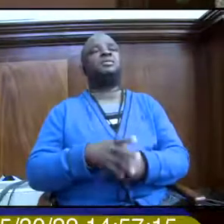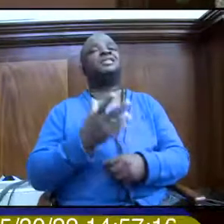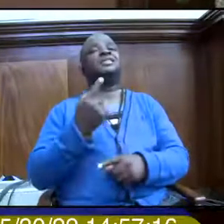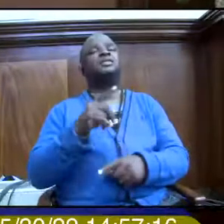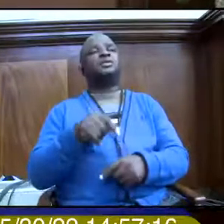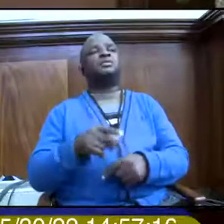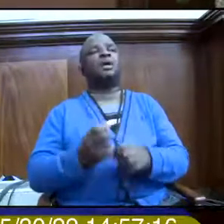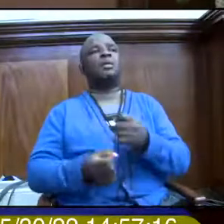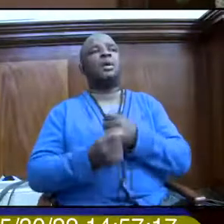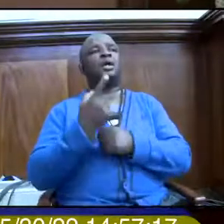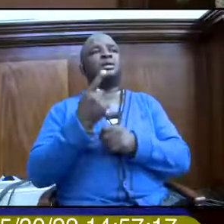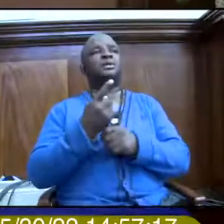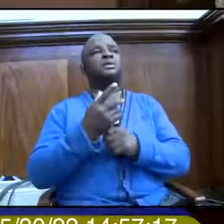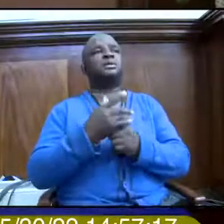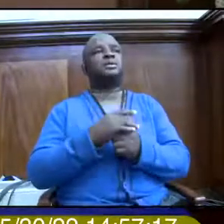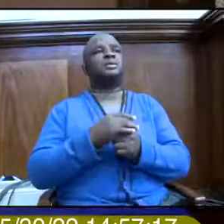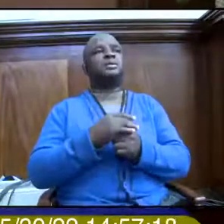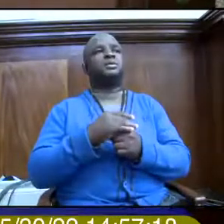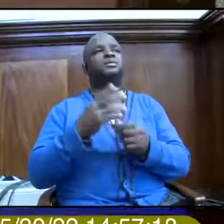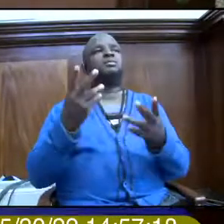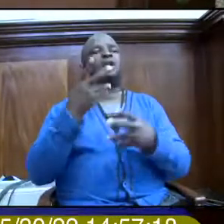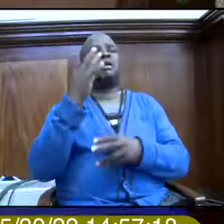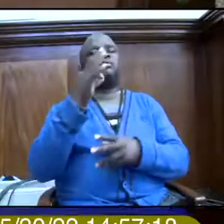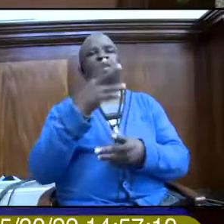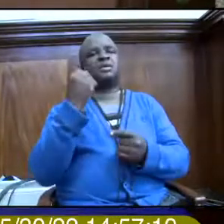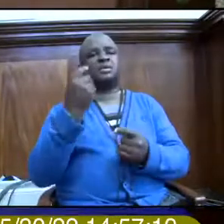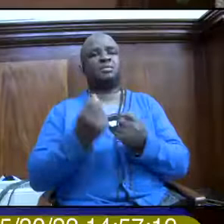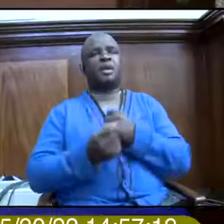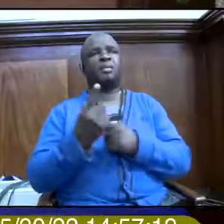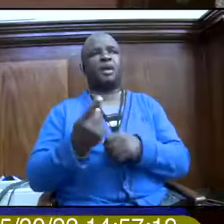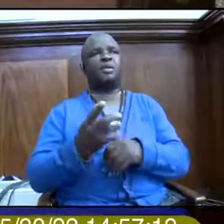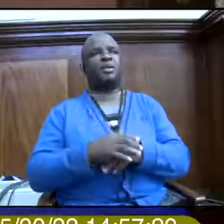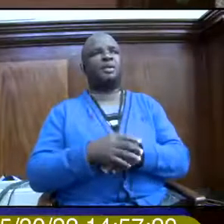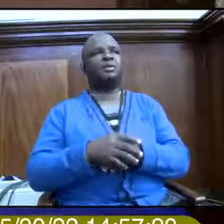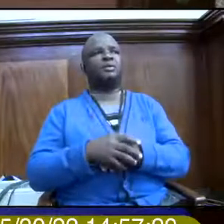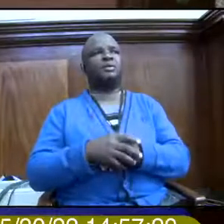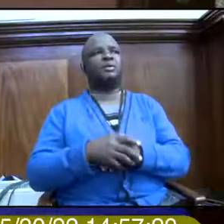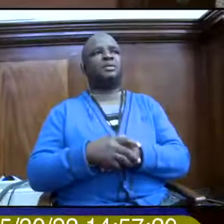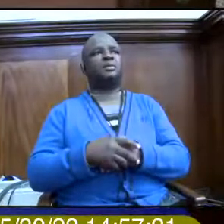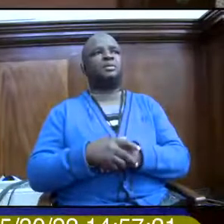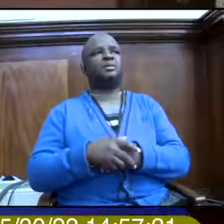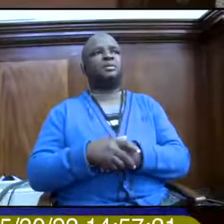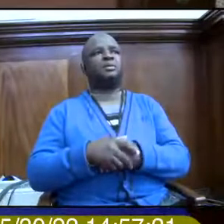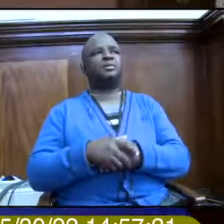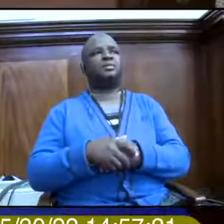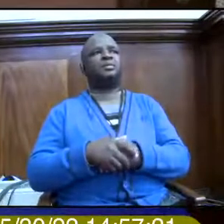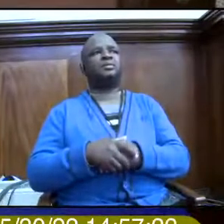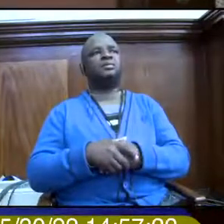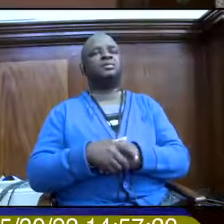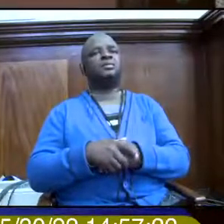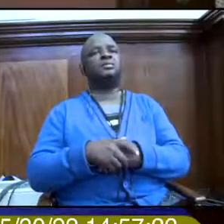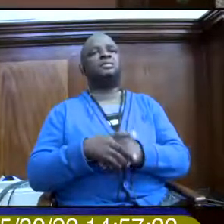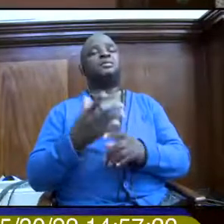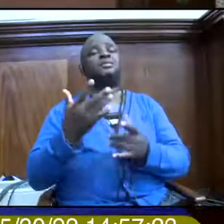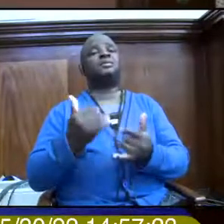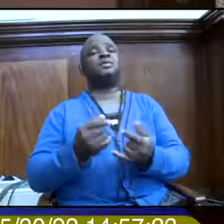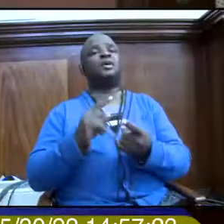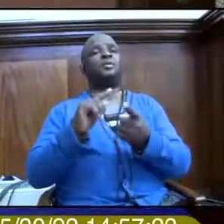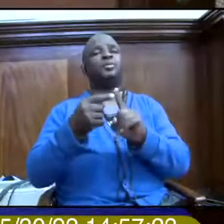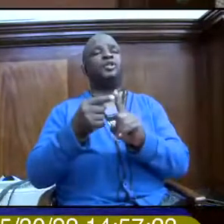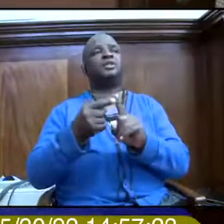happens as if they don't know what is happening one particular you know reference point of